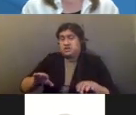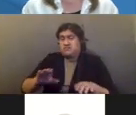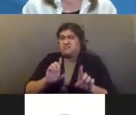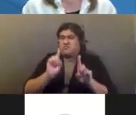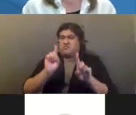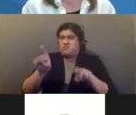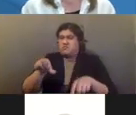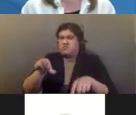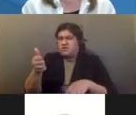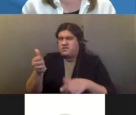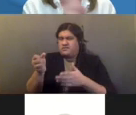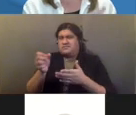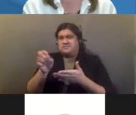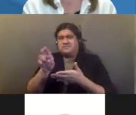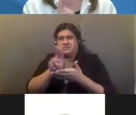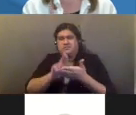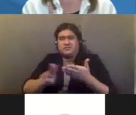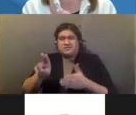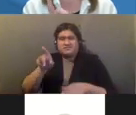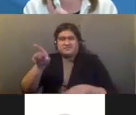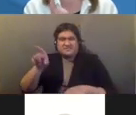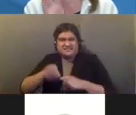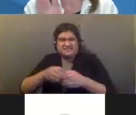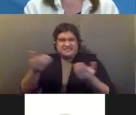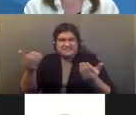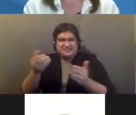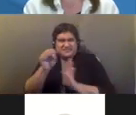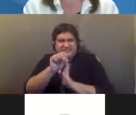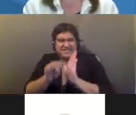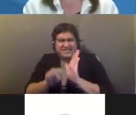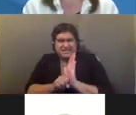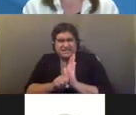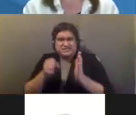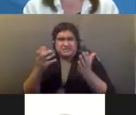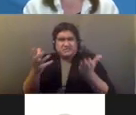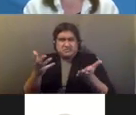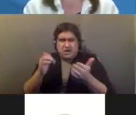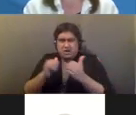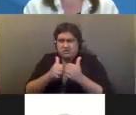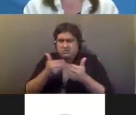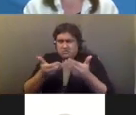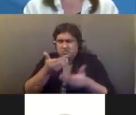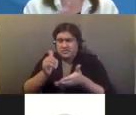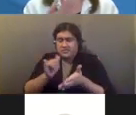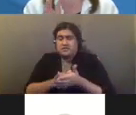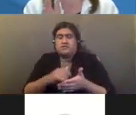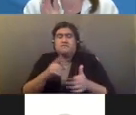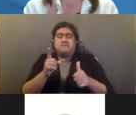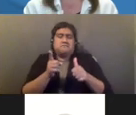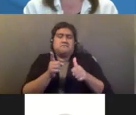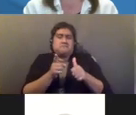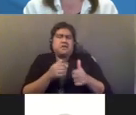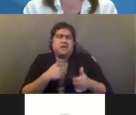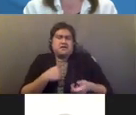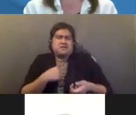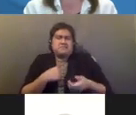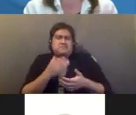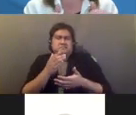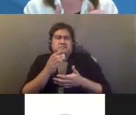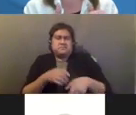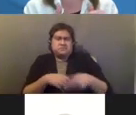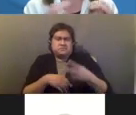So, so the first, I want to answer or comment on the second part first, which is that the